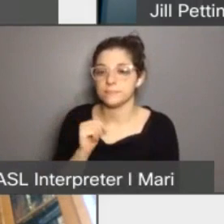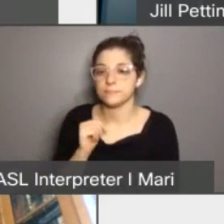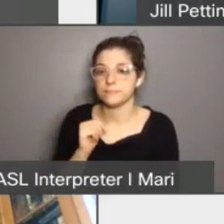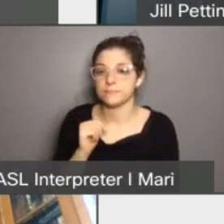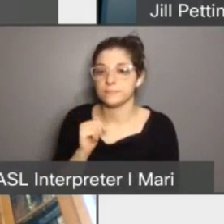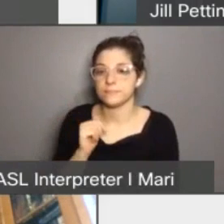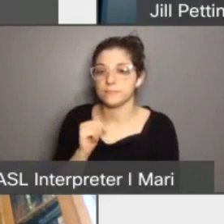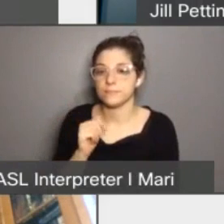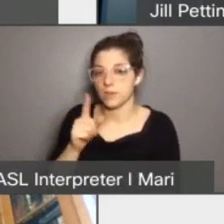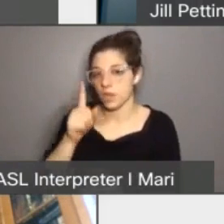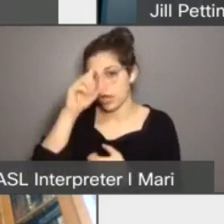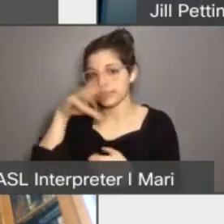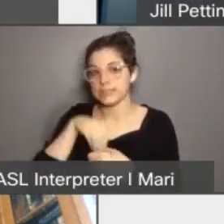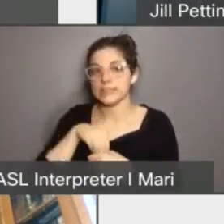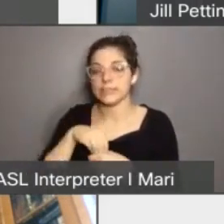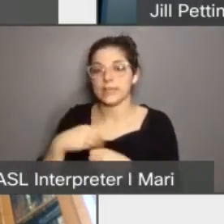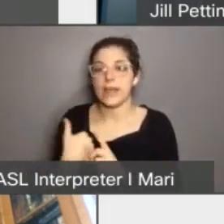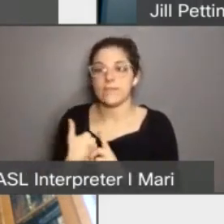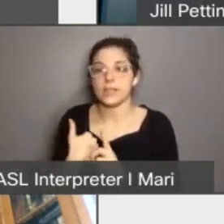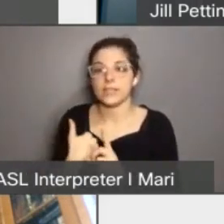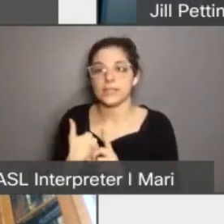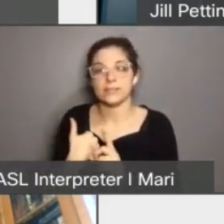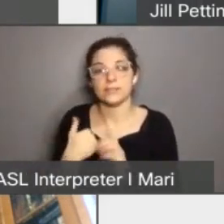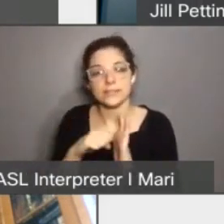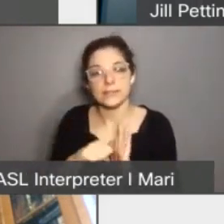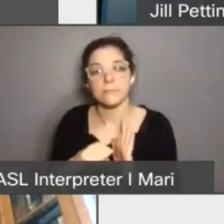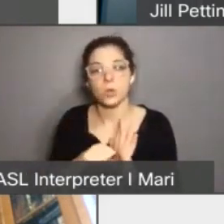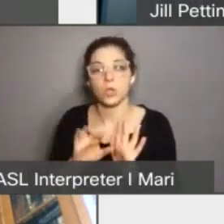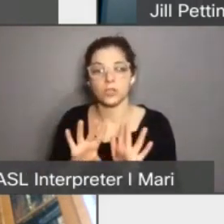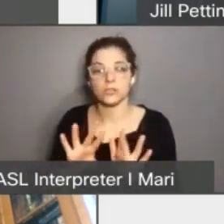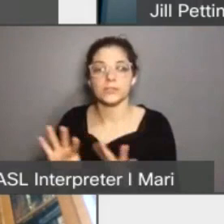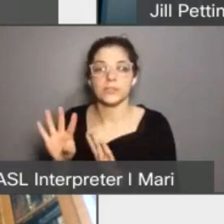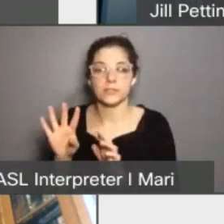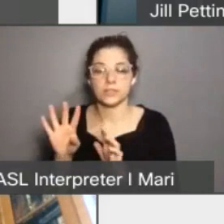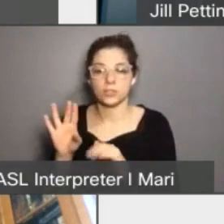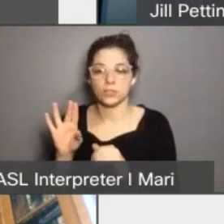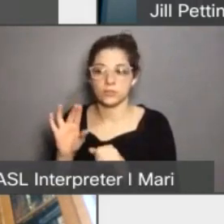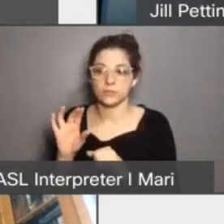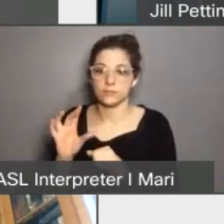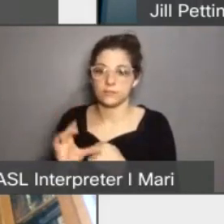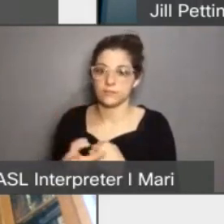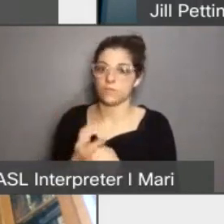being autistic and just kind of having symbols and stuff just kind of forced upon you.